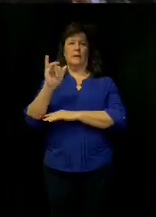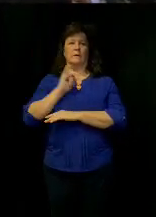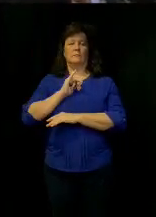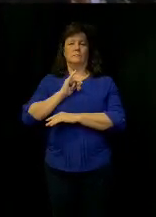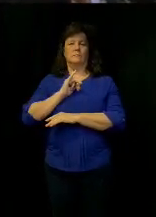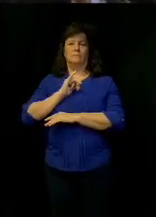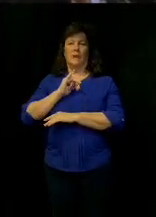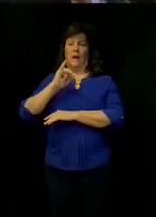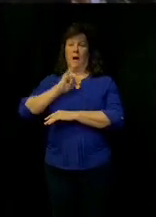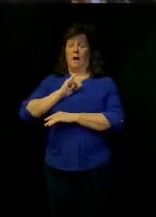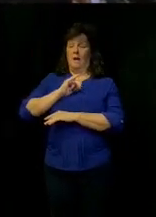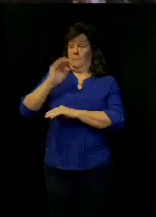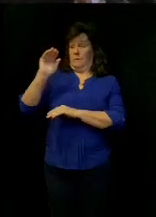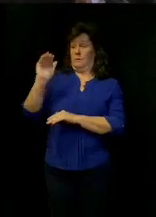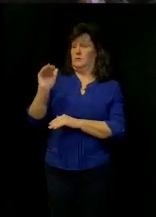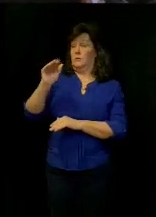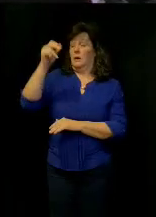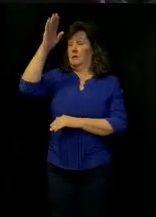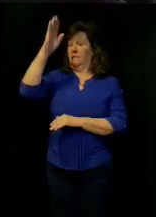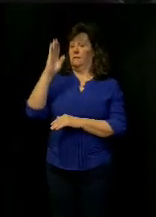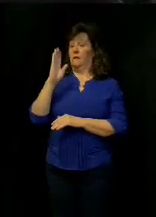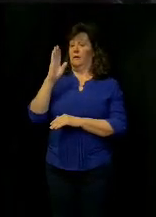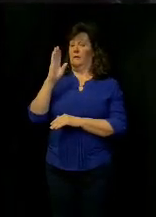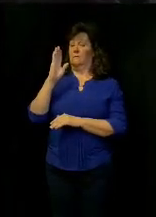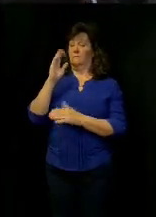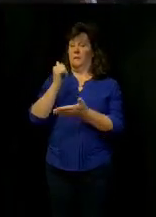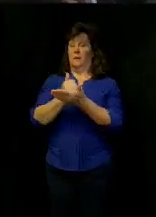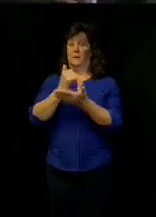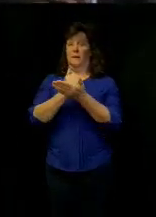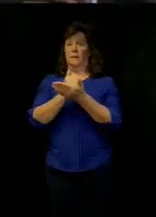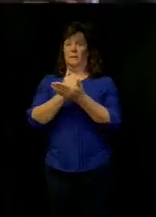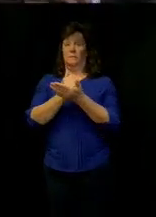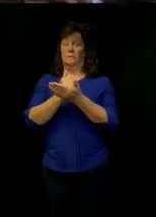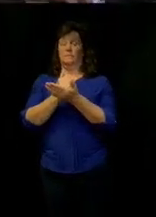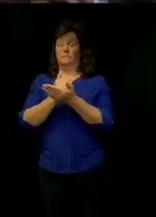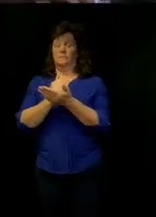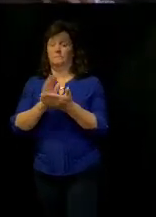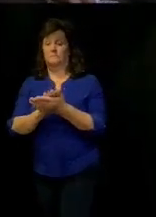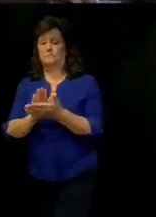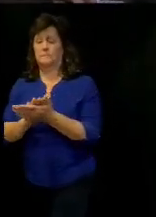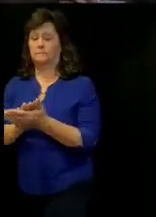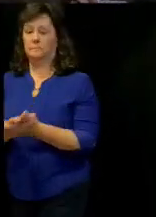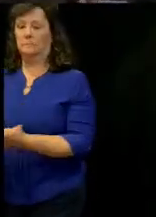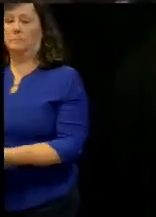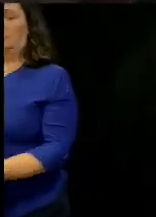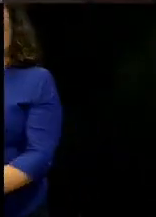One, two, three. I am a child of God. God bless you. Have a great, great, great Sunday.